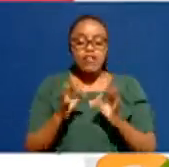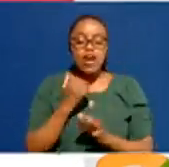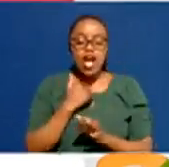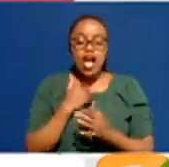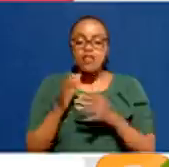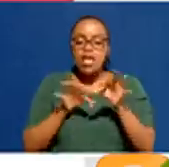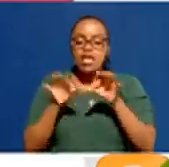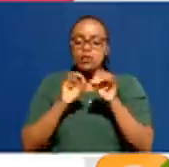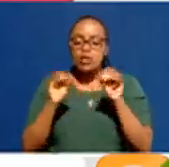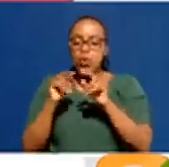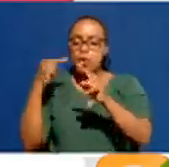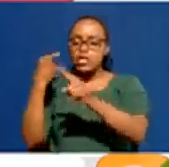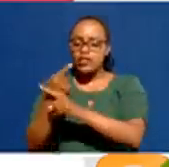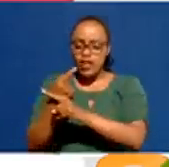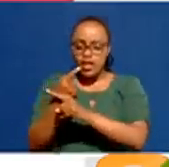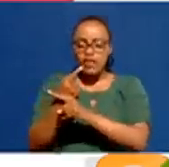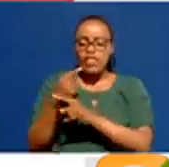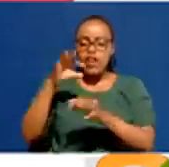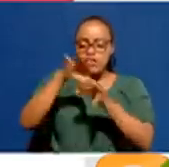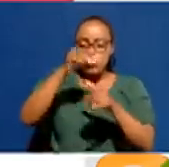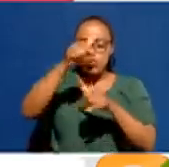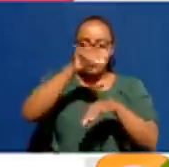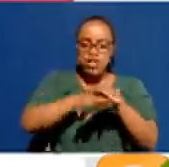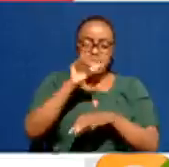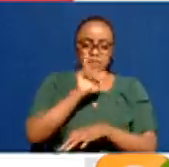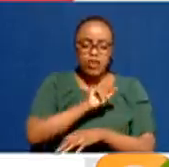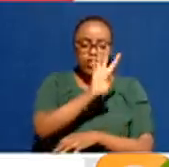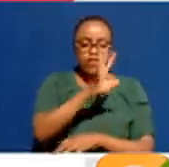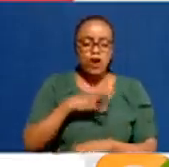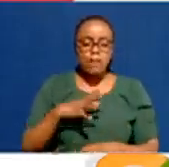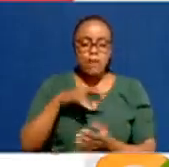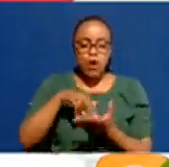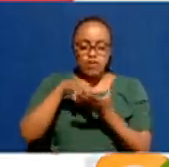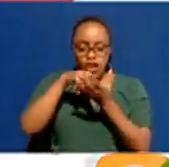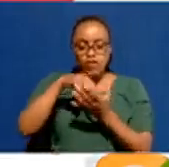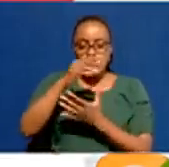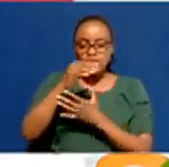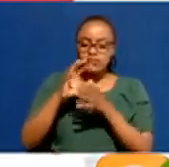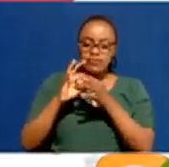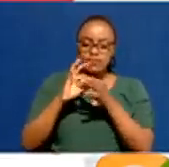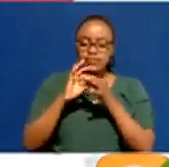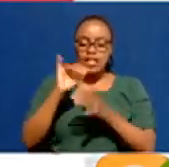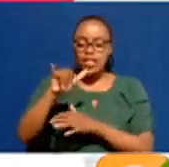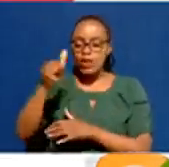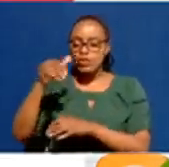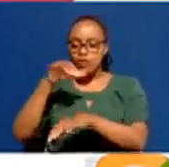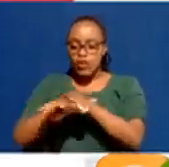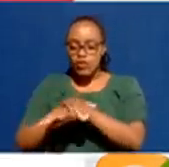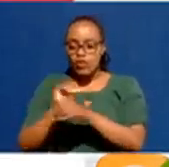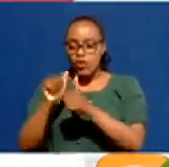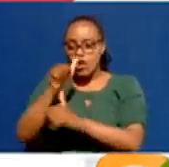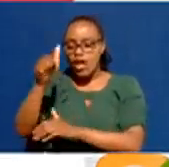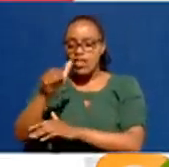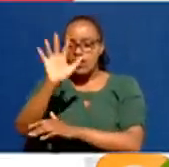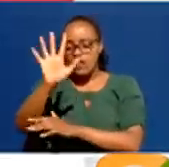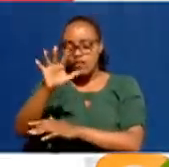an unexplained difference between the number of votes garnered by the four presidential candidates and those received by candidates contesting for other